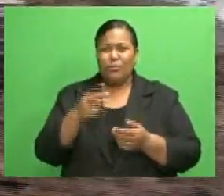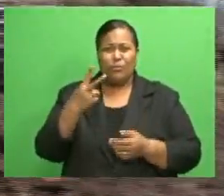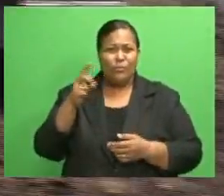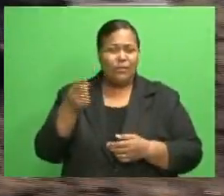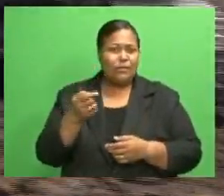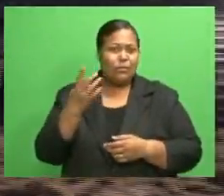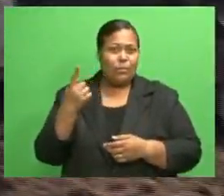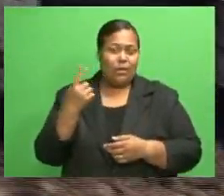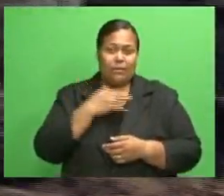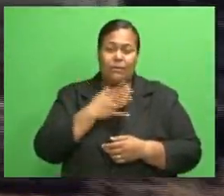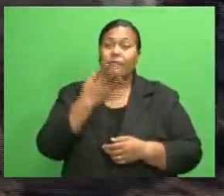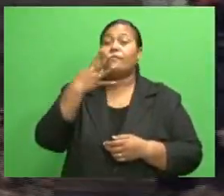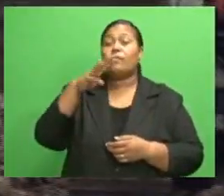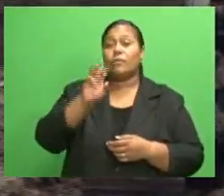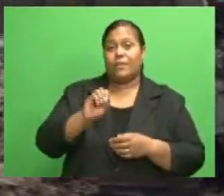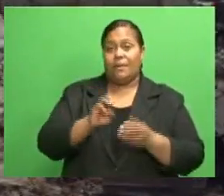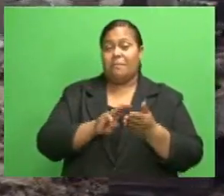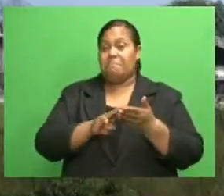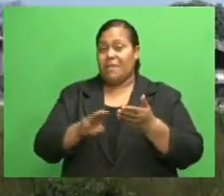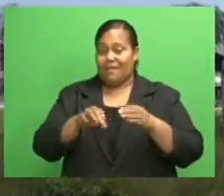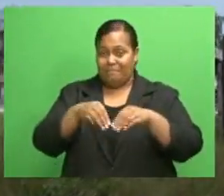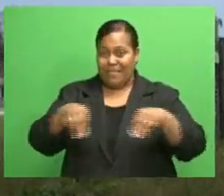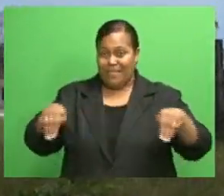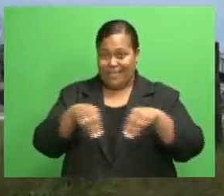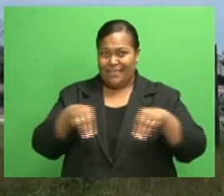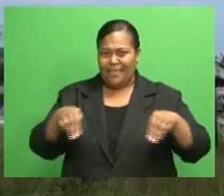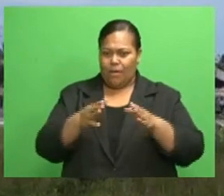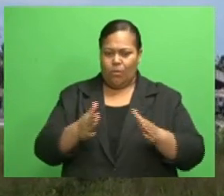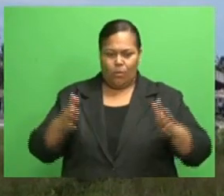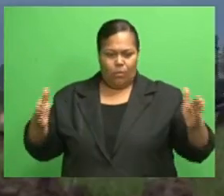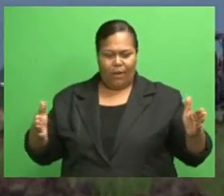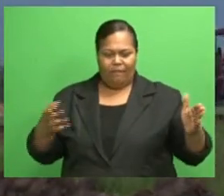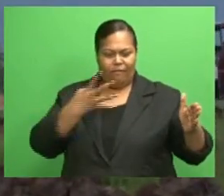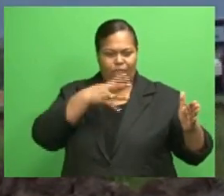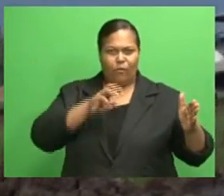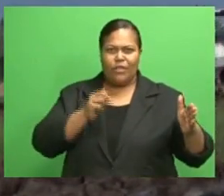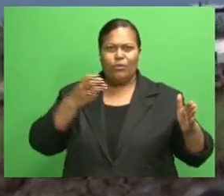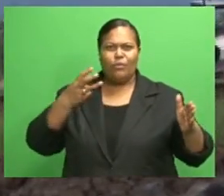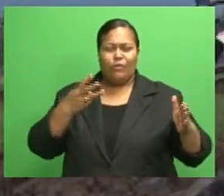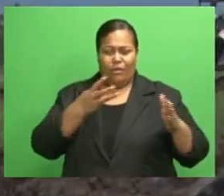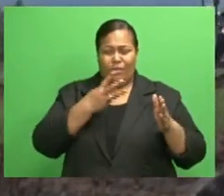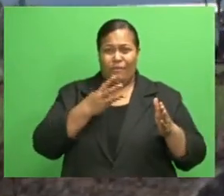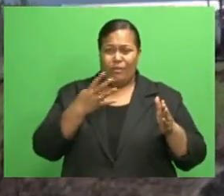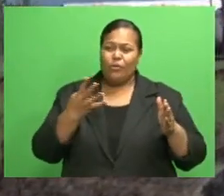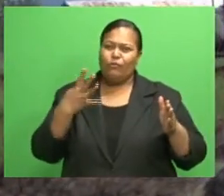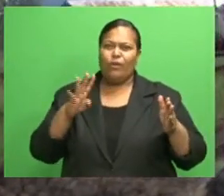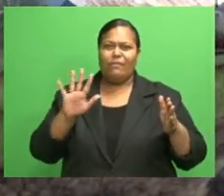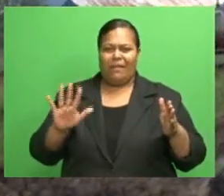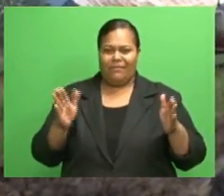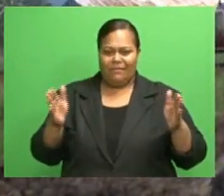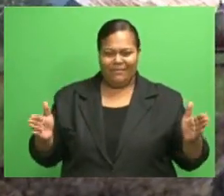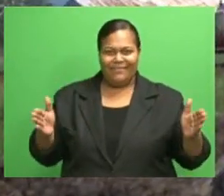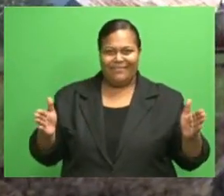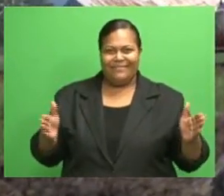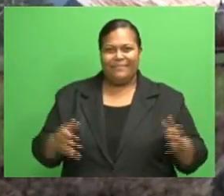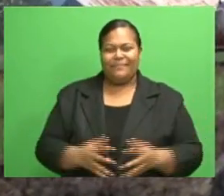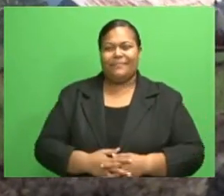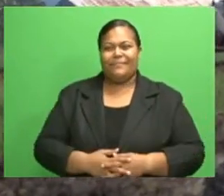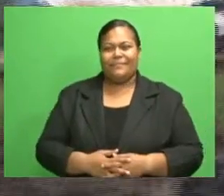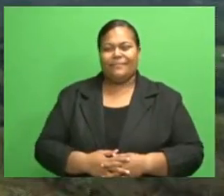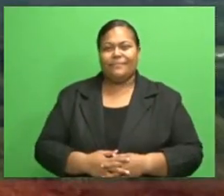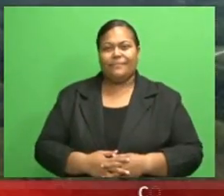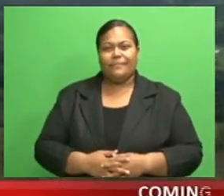2,140 meters and widened from 30 meters to 45 meters. Sainiani Boiler, FBC